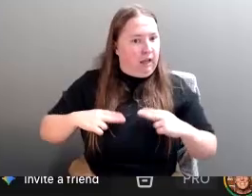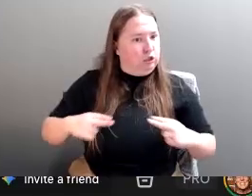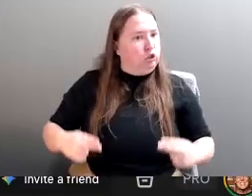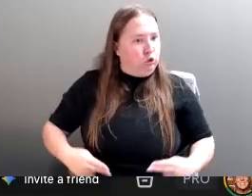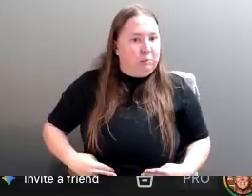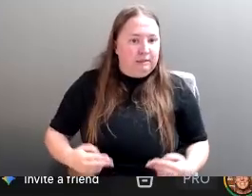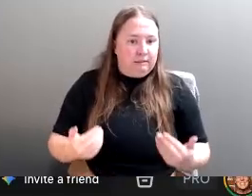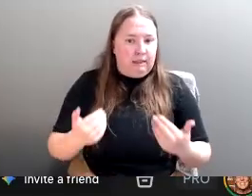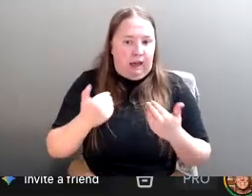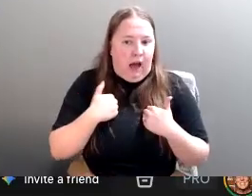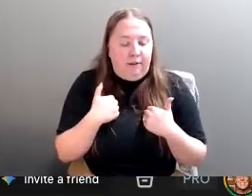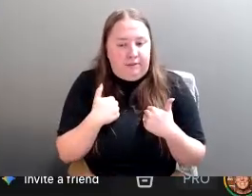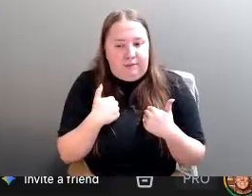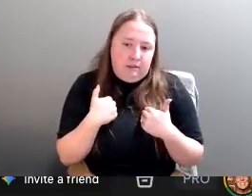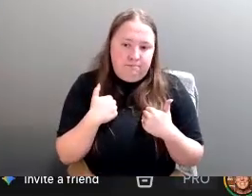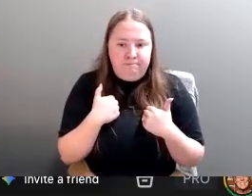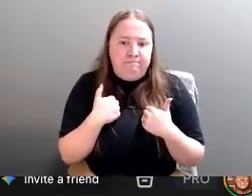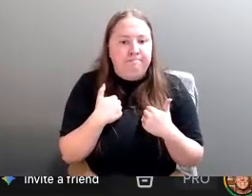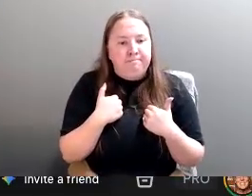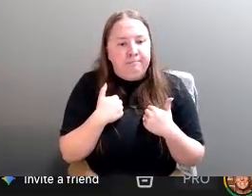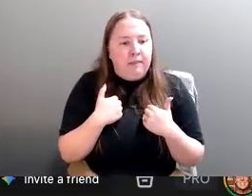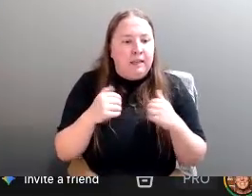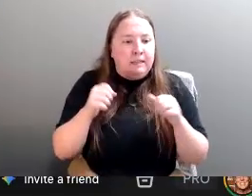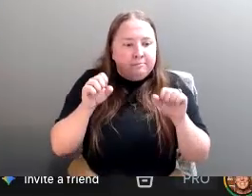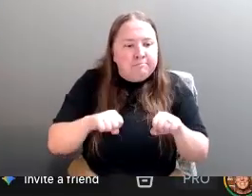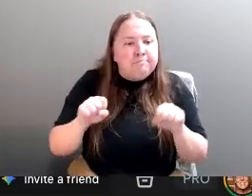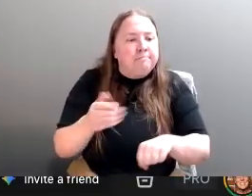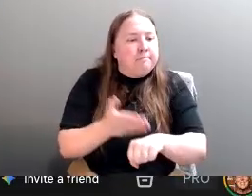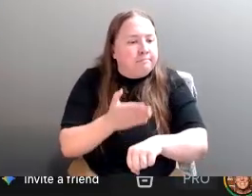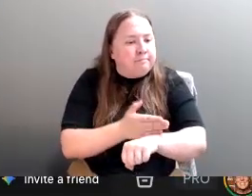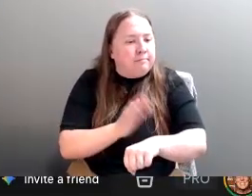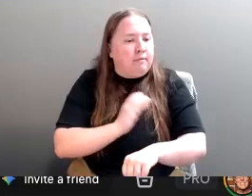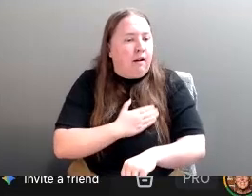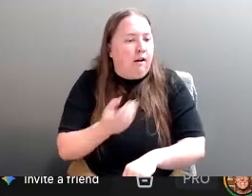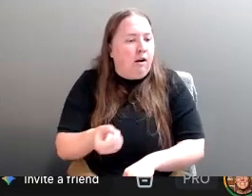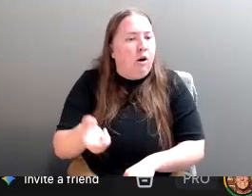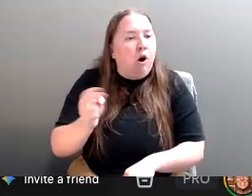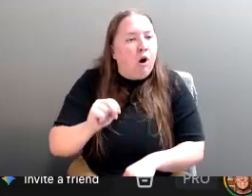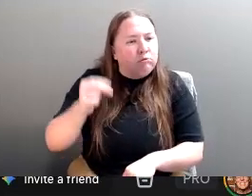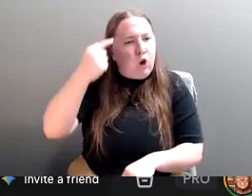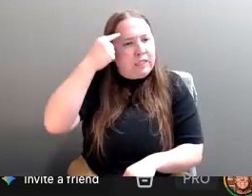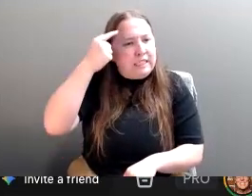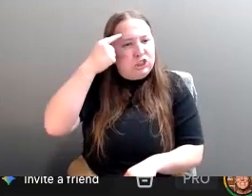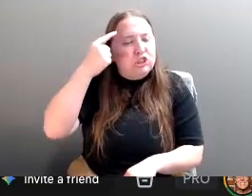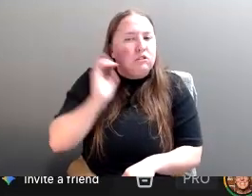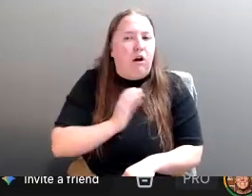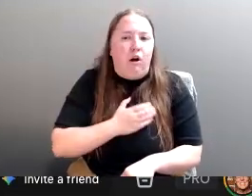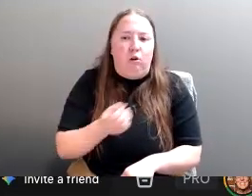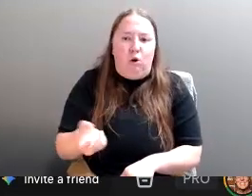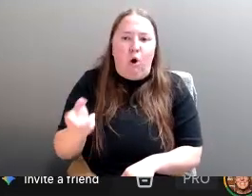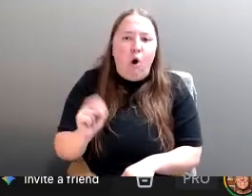right, have this ability to increase Absolutely. our own cognition and our